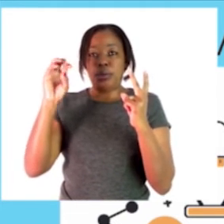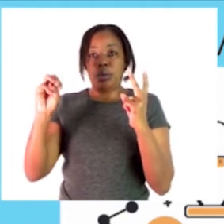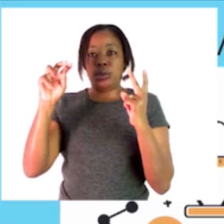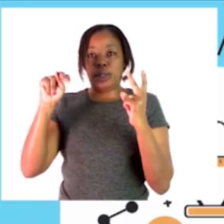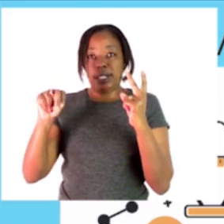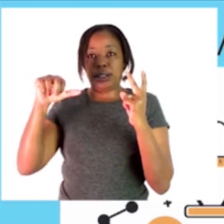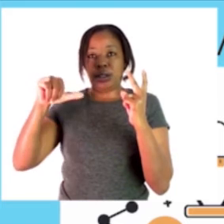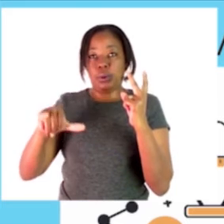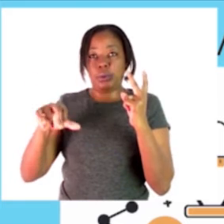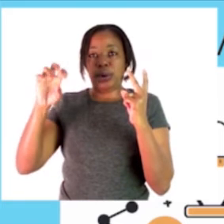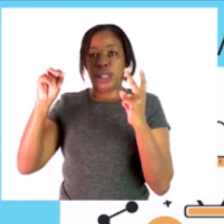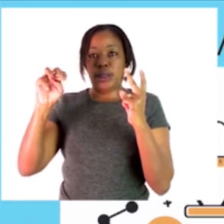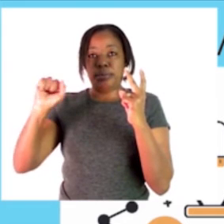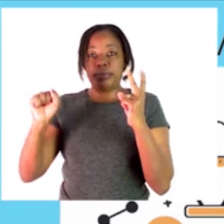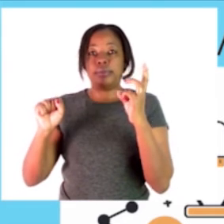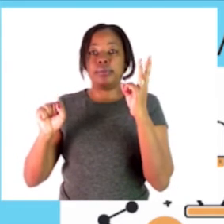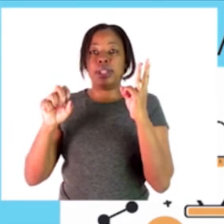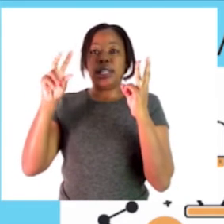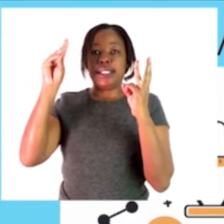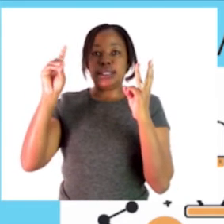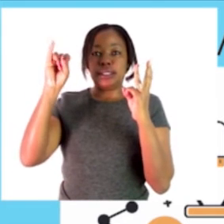is on phonics,